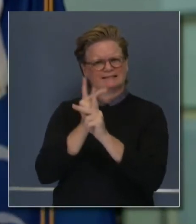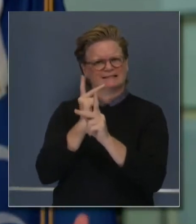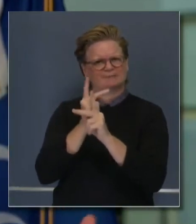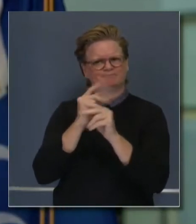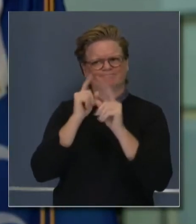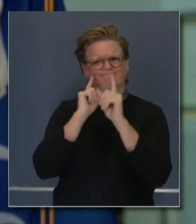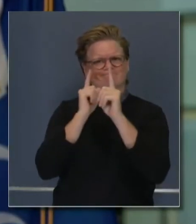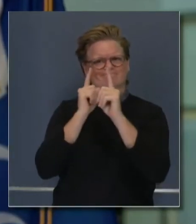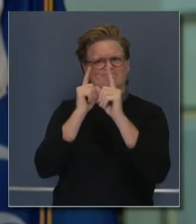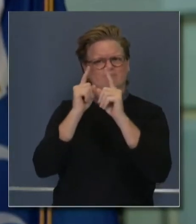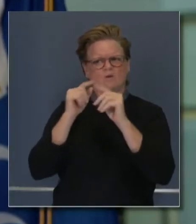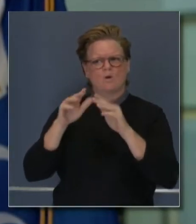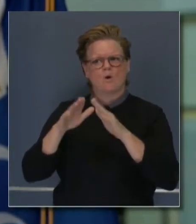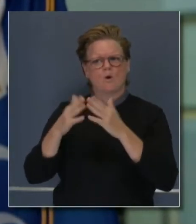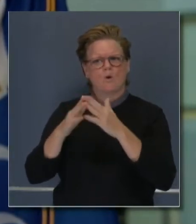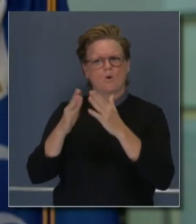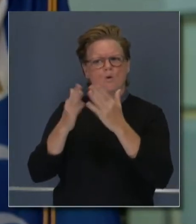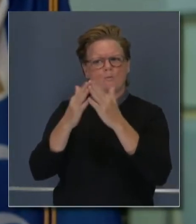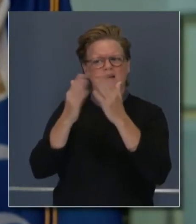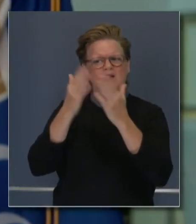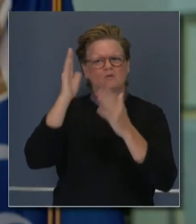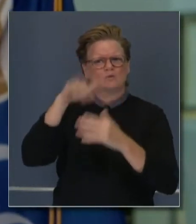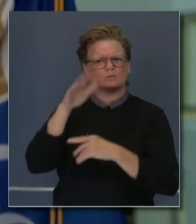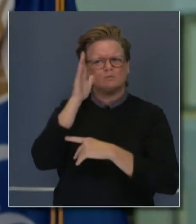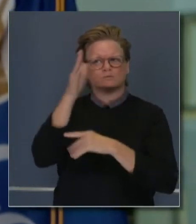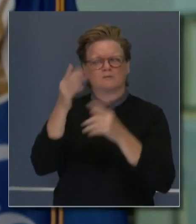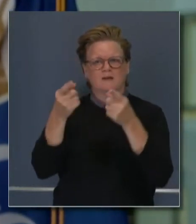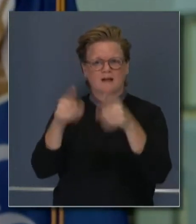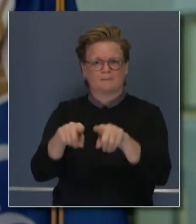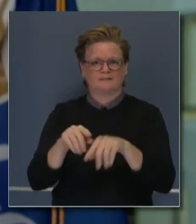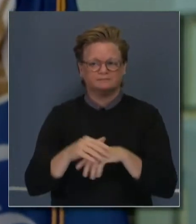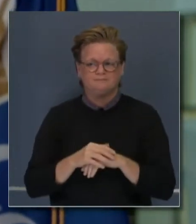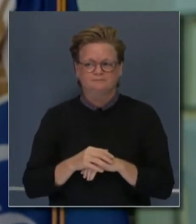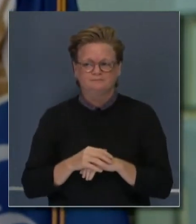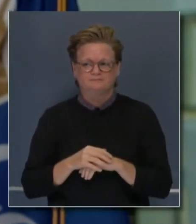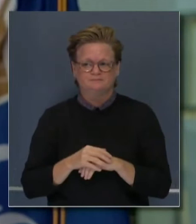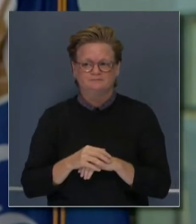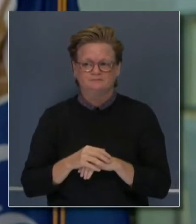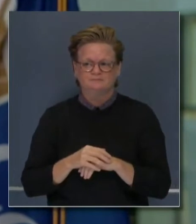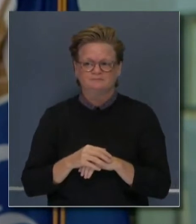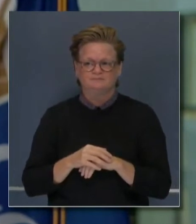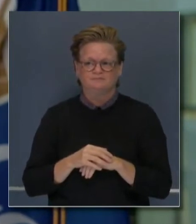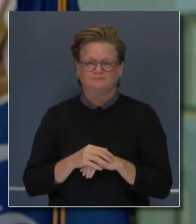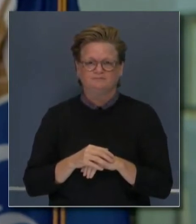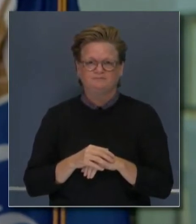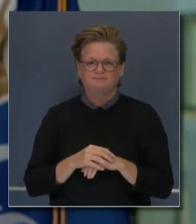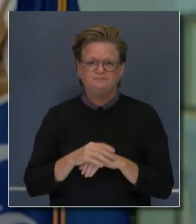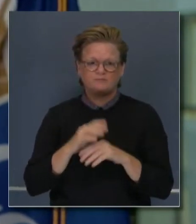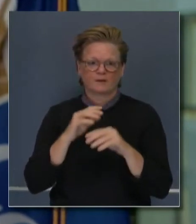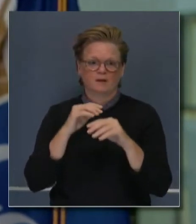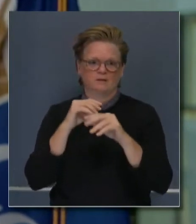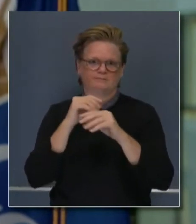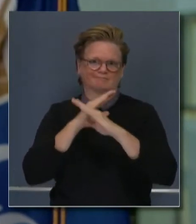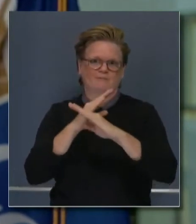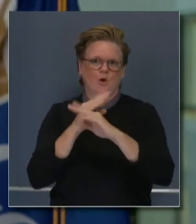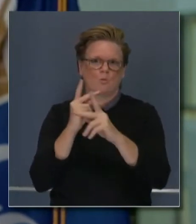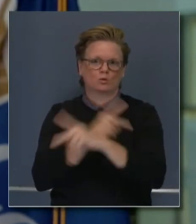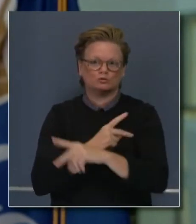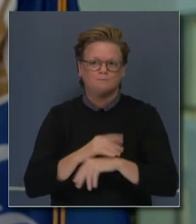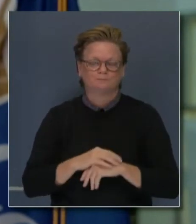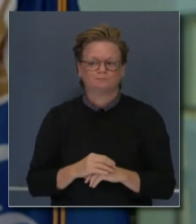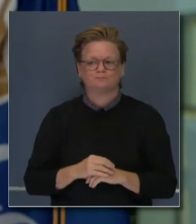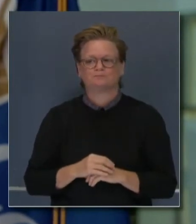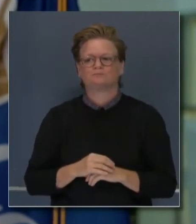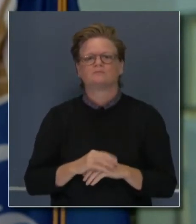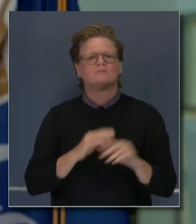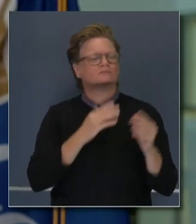I'll just reinforce, Dr. Galley answered it comprehensively, that emergency brake is foundational. Again, we're not throwing out any consideration